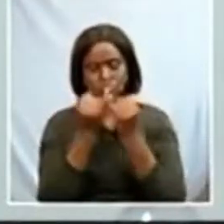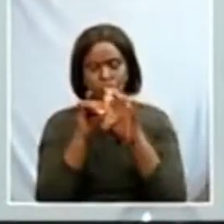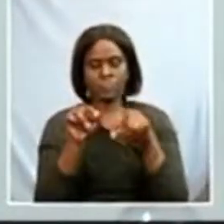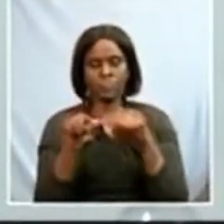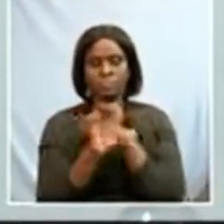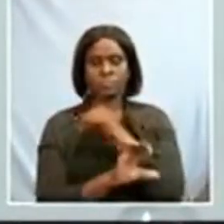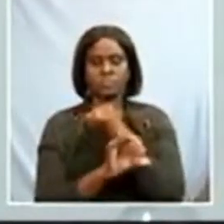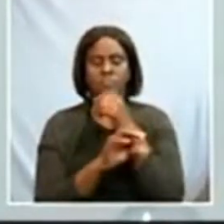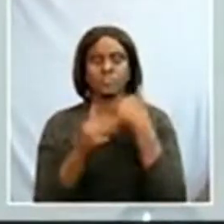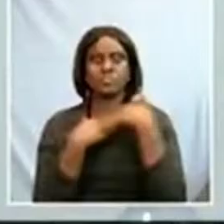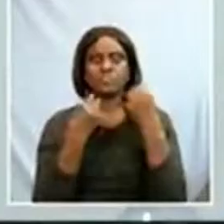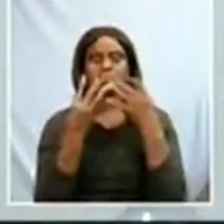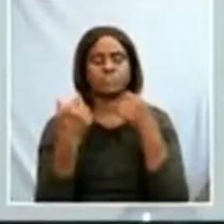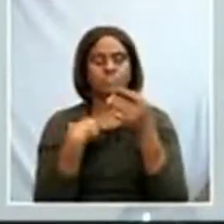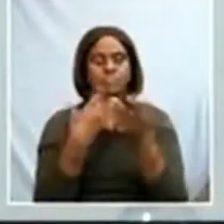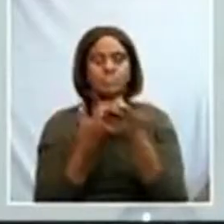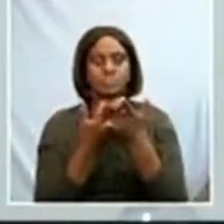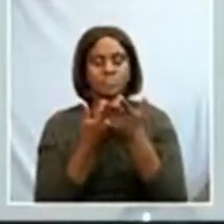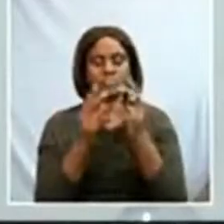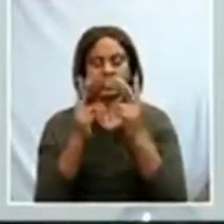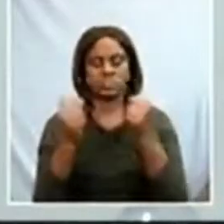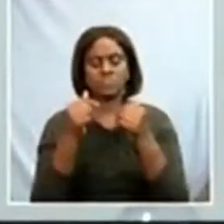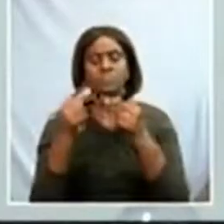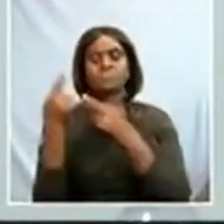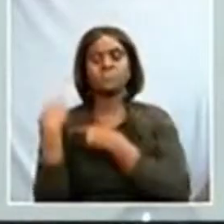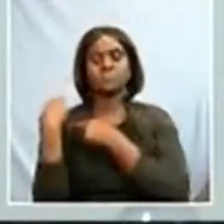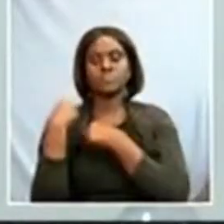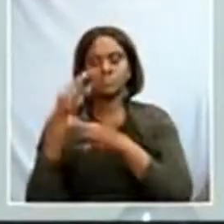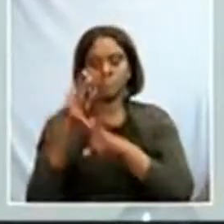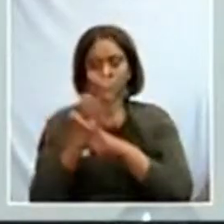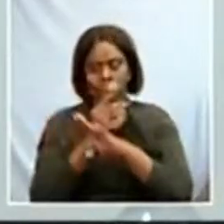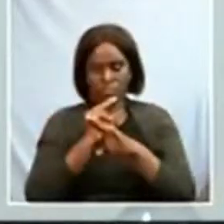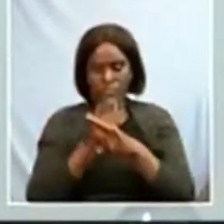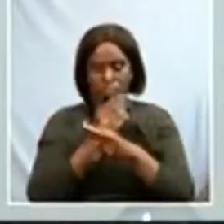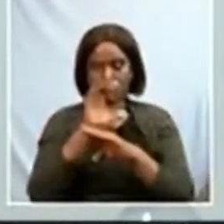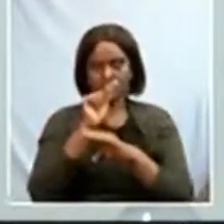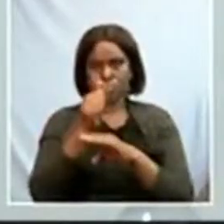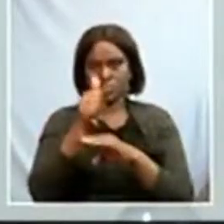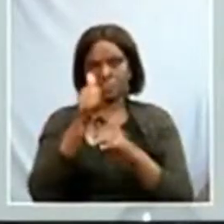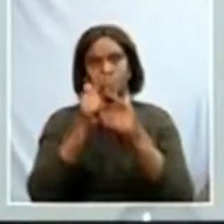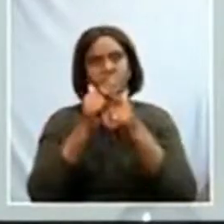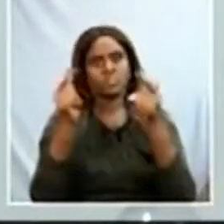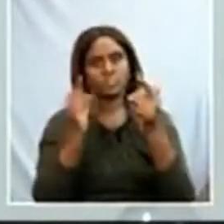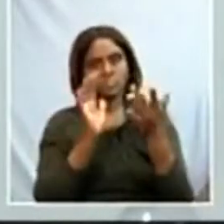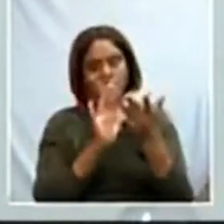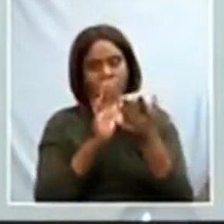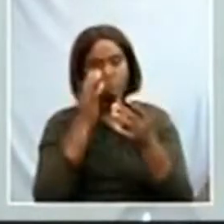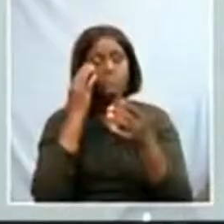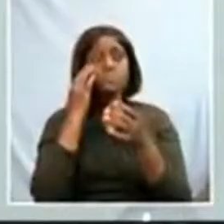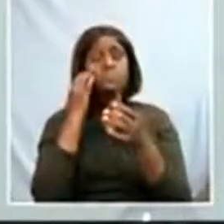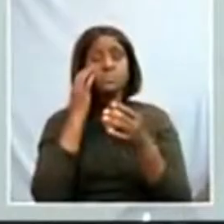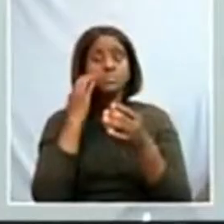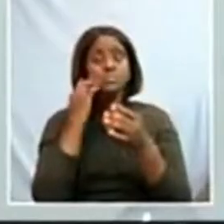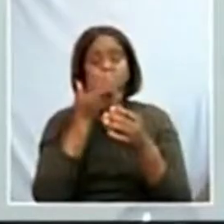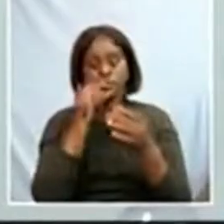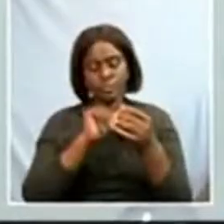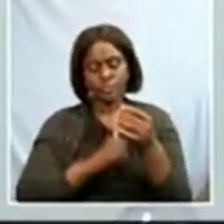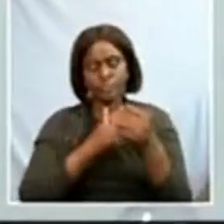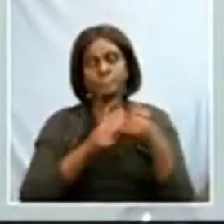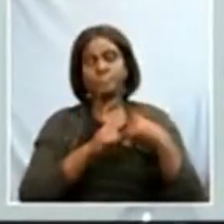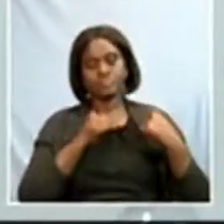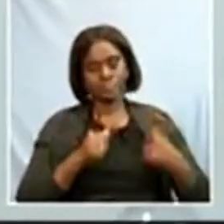country. So the task before us, CS, is huge. Let's take a